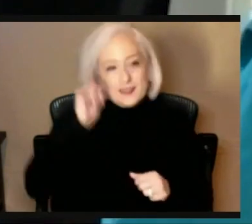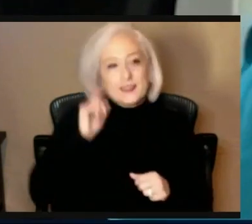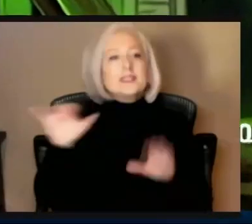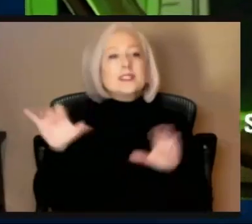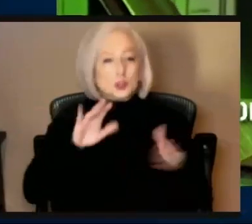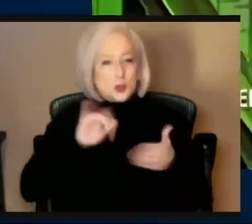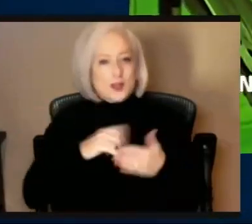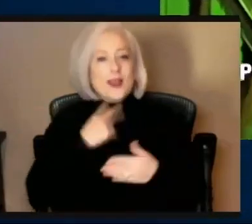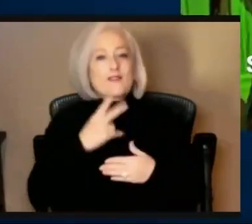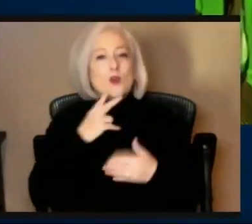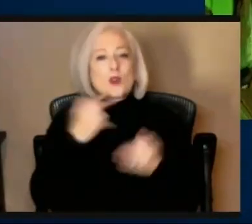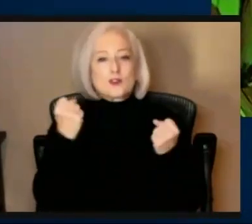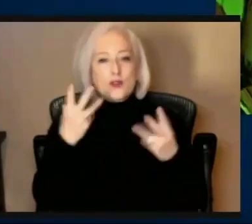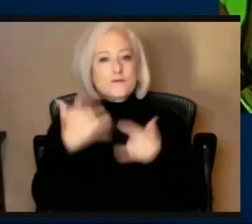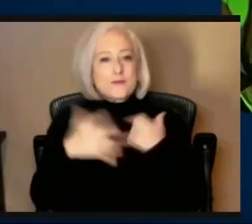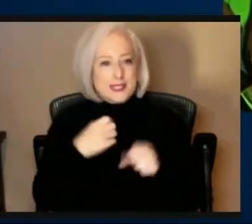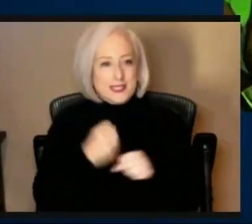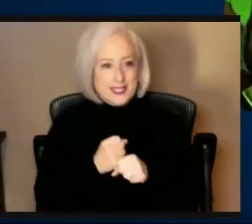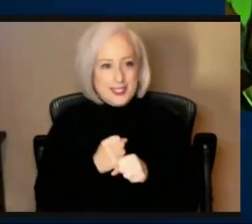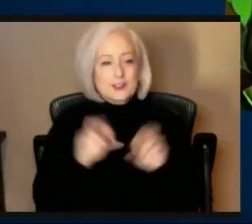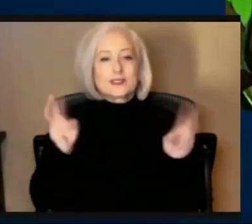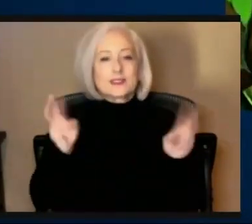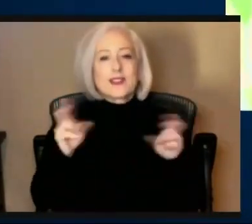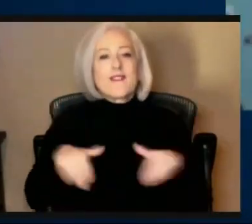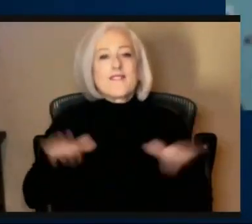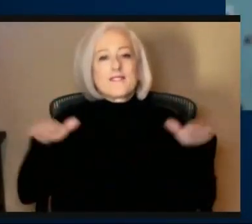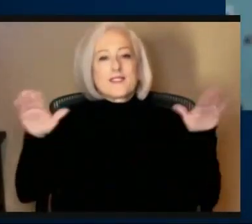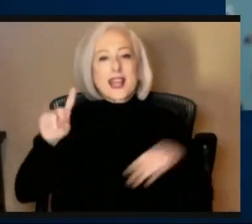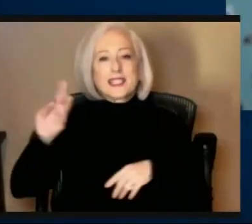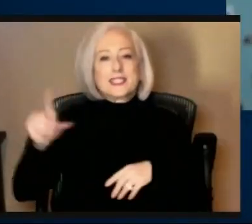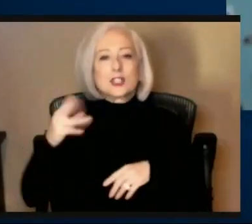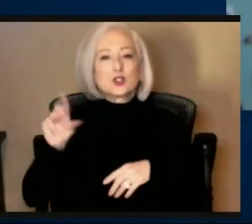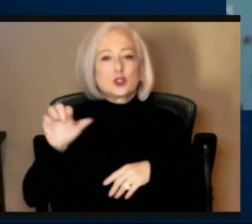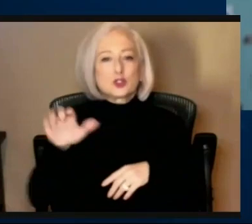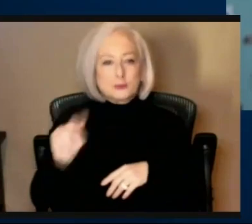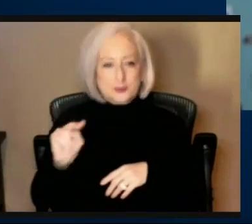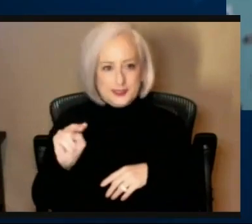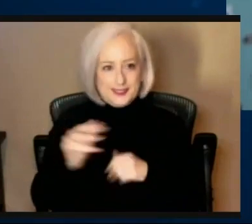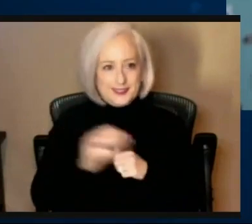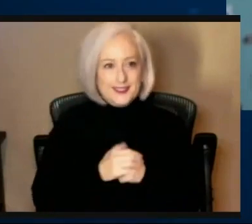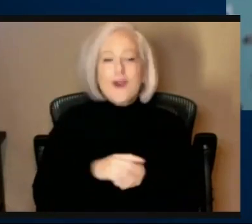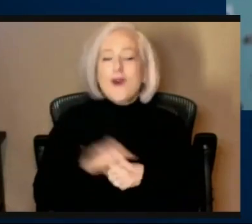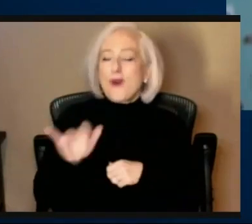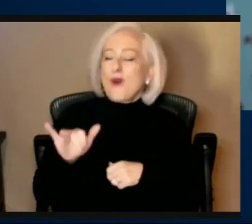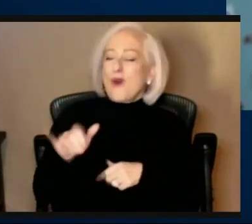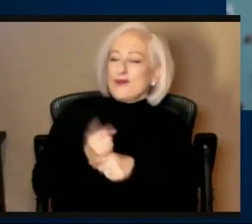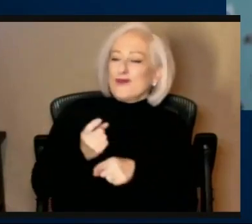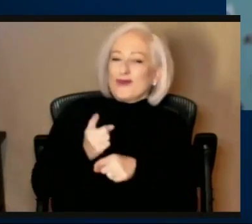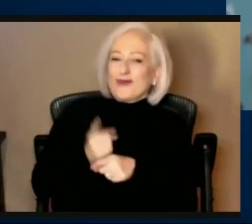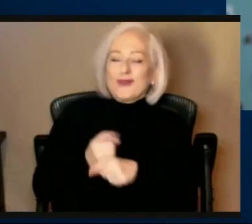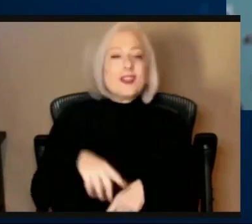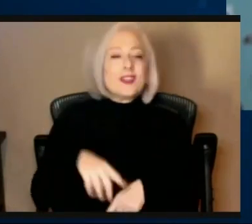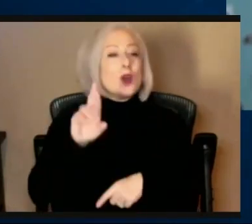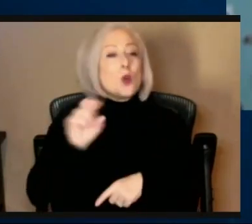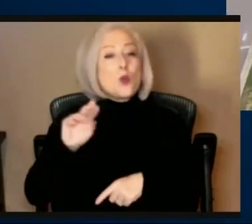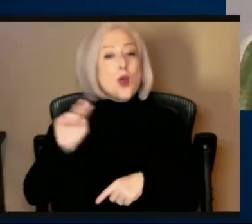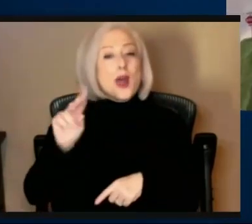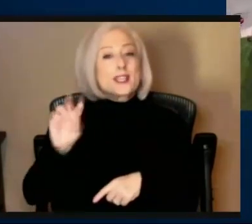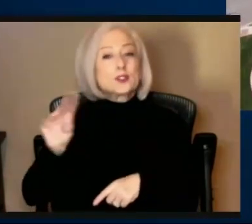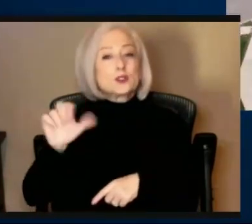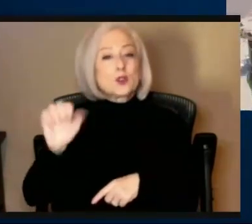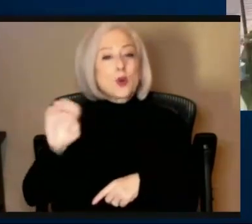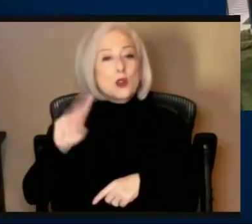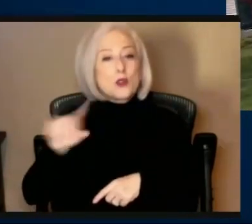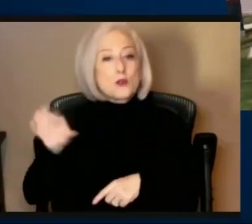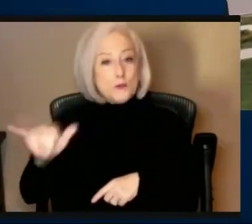Flying Dutchman. I am the Flying Dutchman. Oh, that's it. But after Brian Doyle-Murray's recent role took a